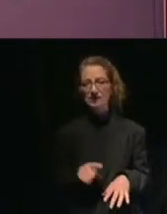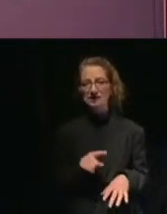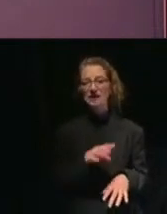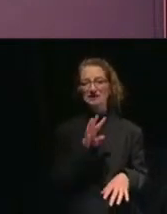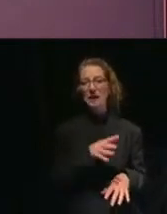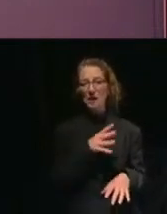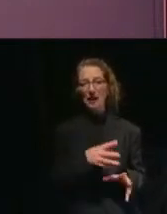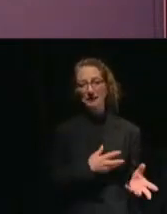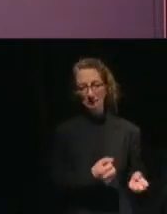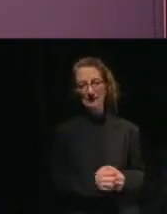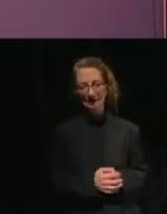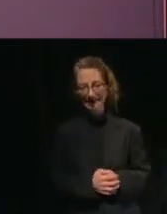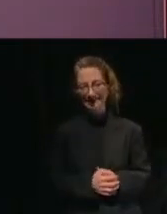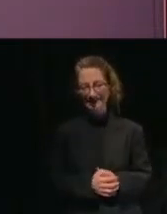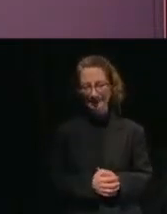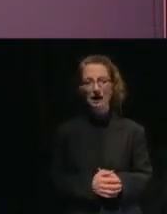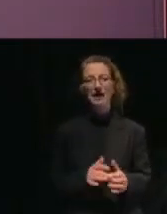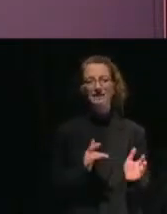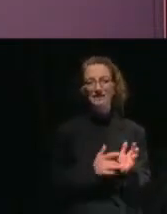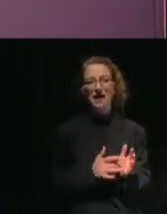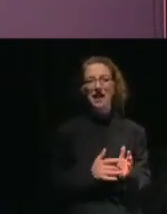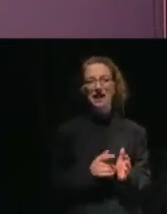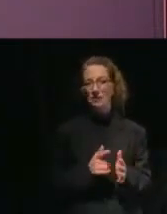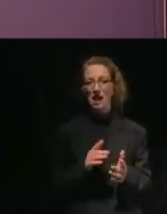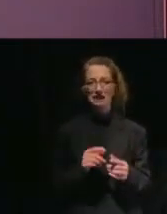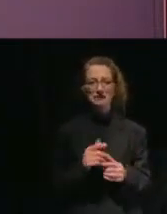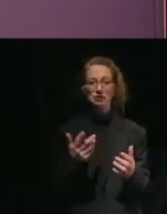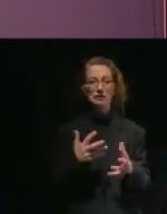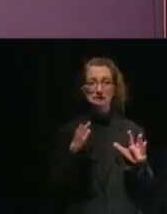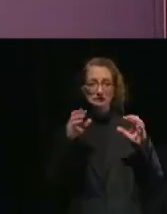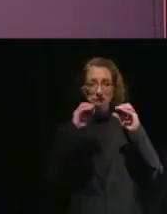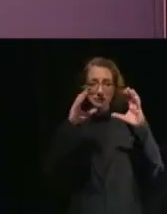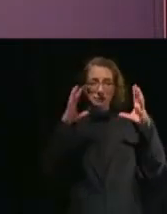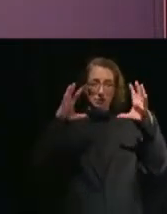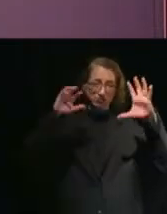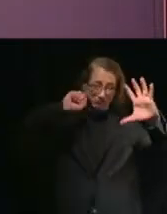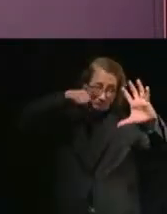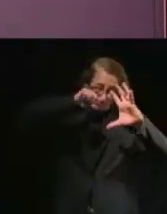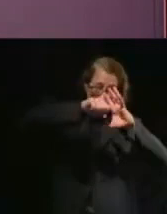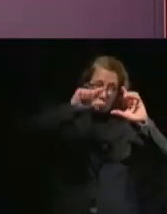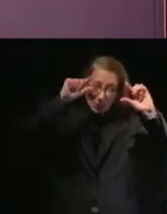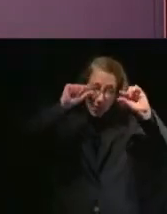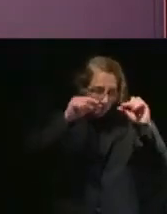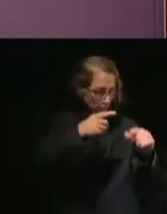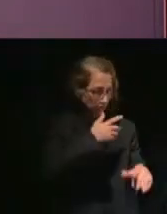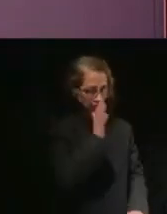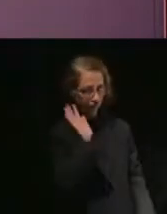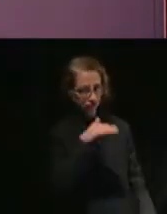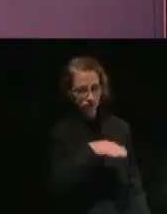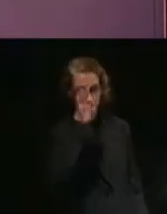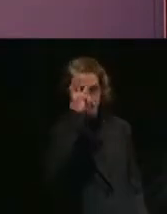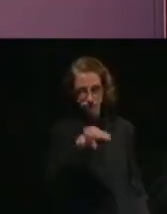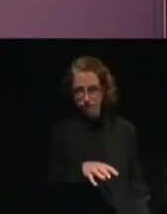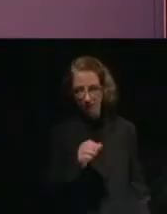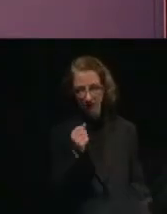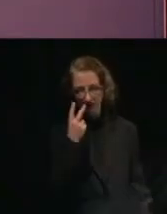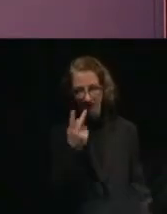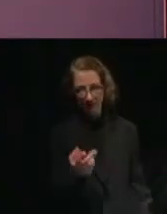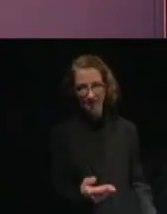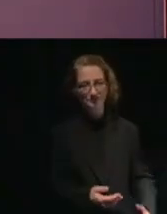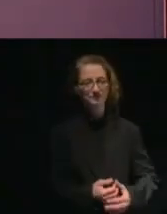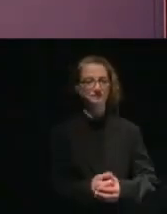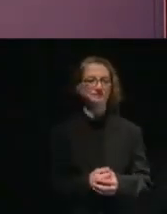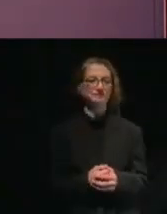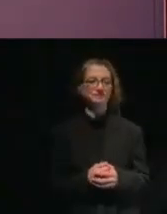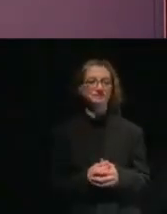I didn't bring the matrix with me, because it's a little bit difficult to see, but yes, we